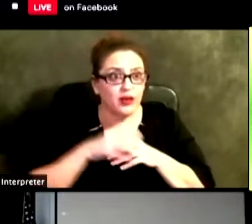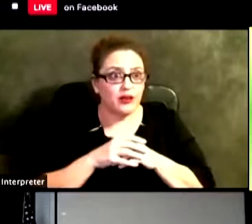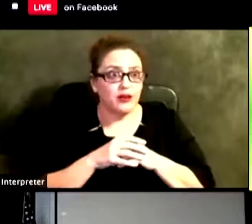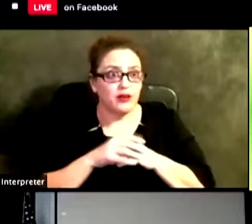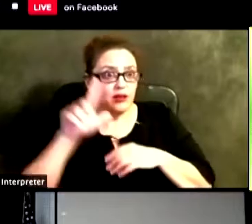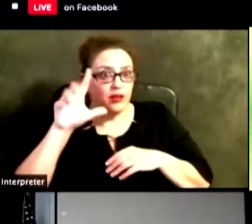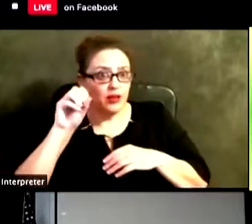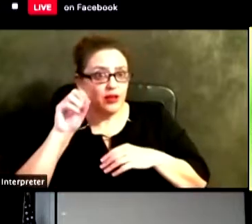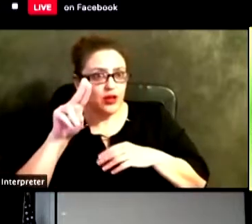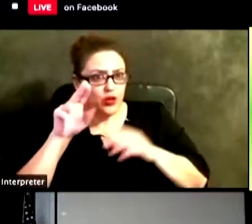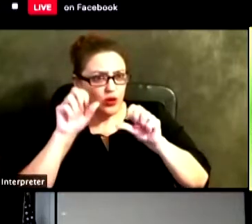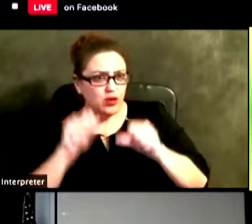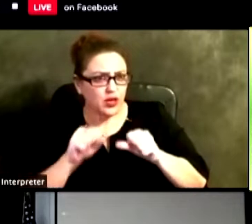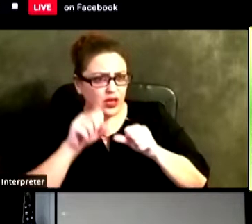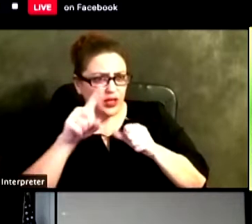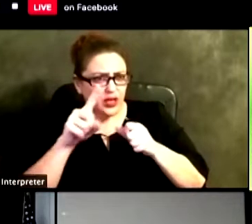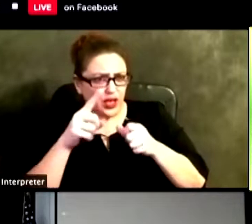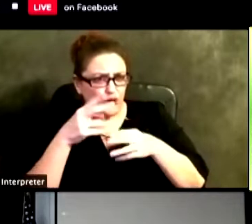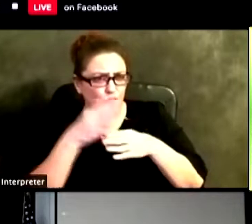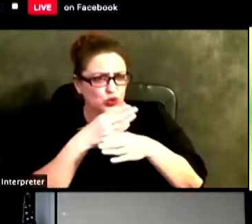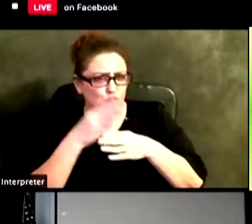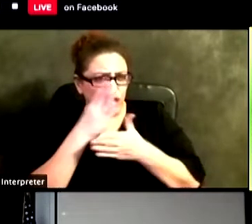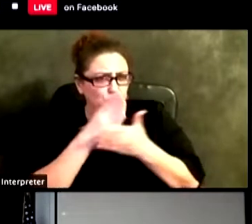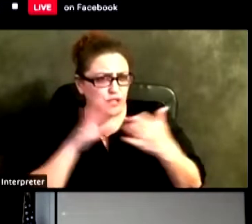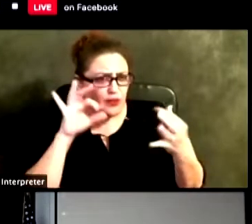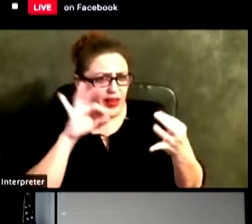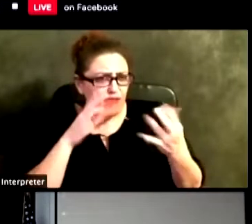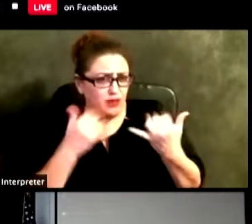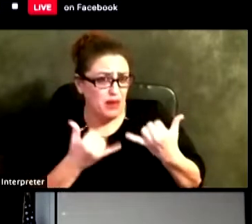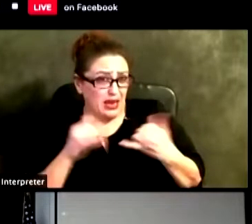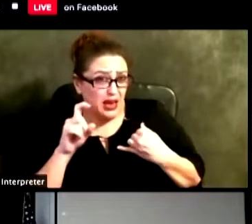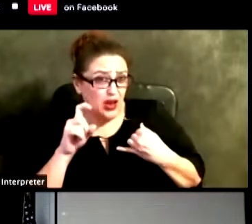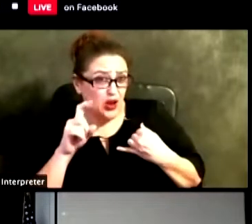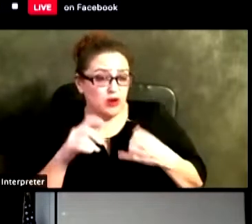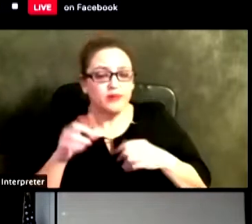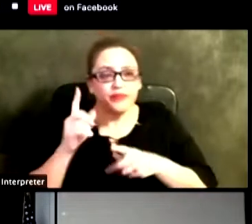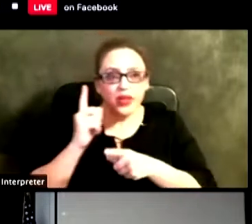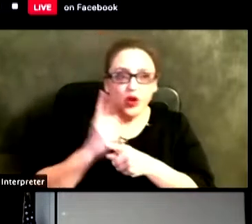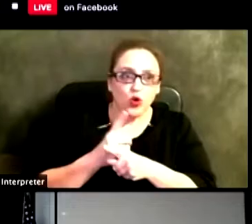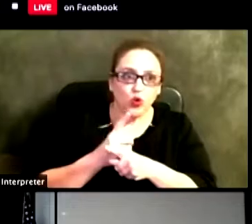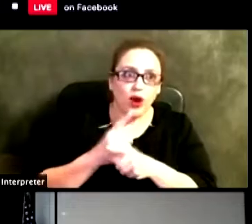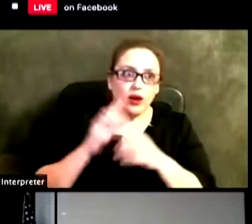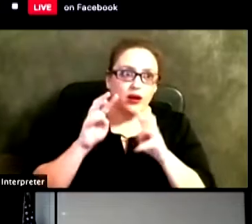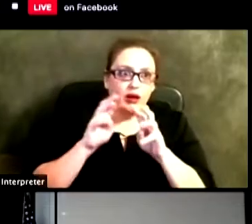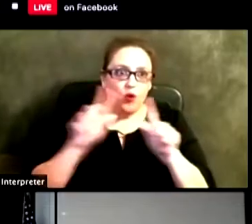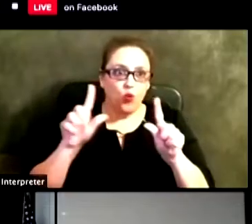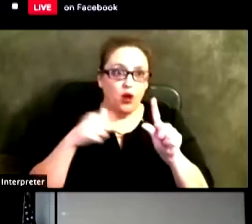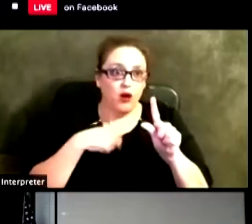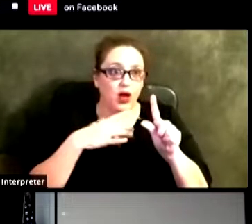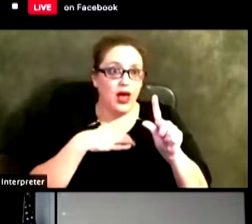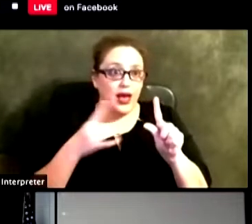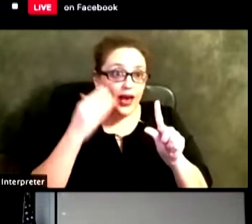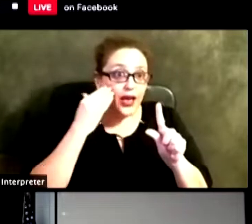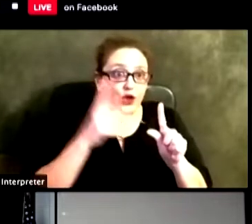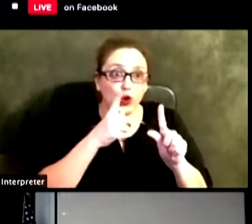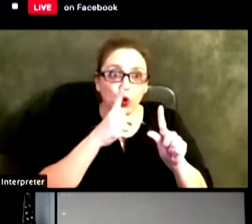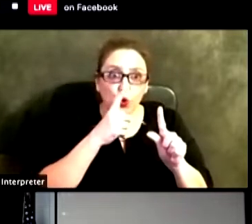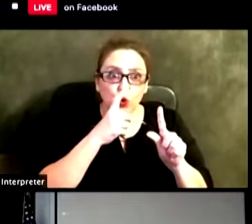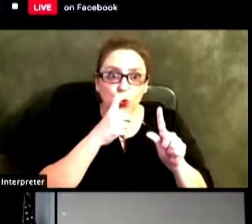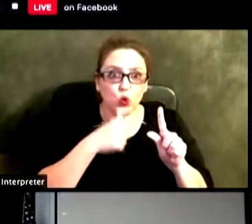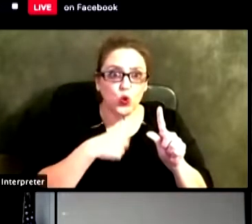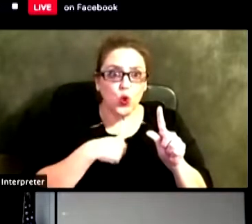can you concisely with us right now share some of that feedback? We'd like to have it. Right. Well, I'd like to know who it is that I address,